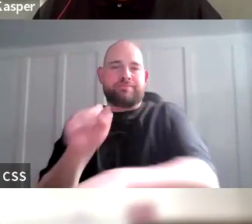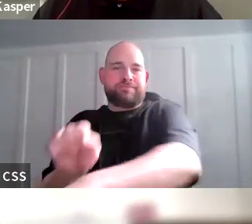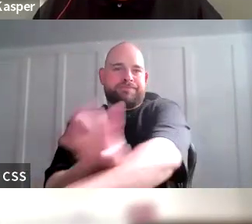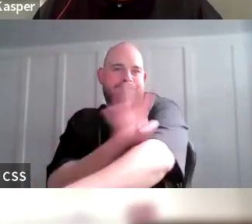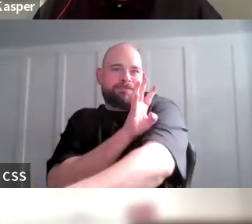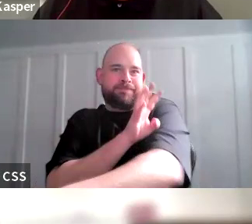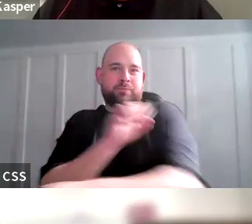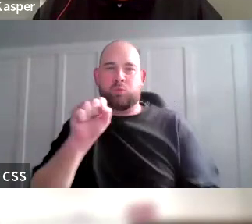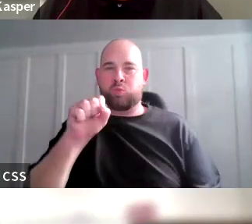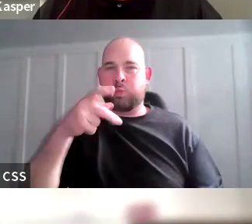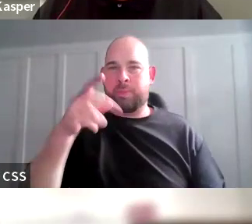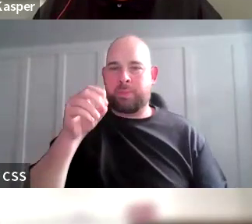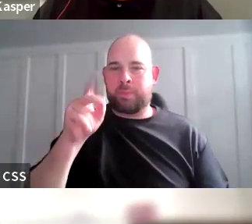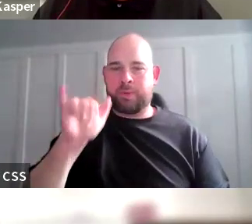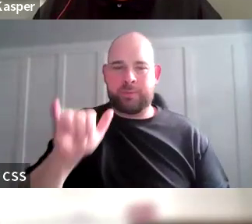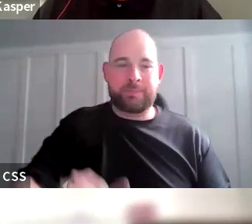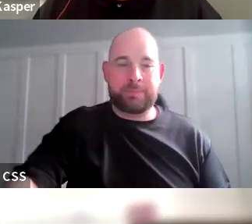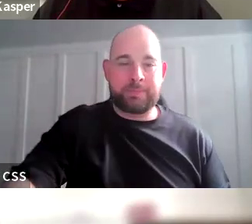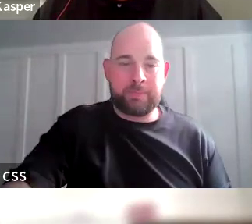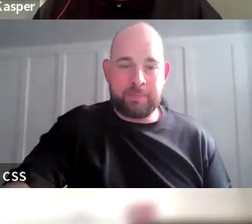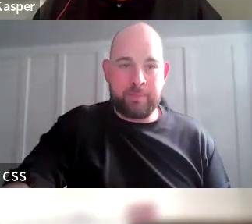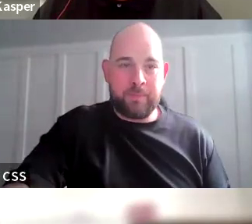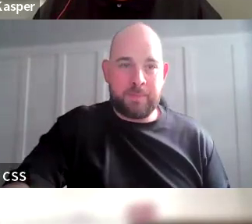and feeling spooky.